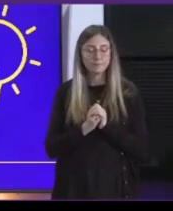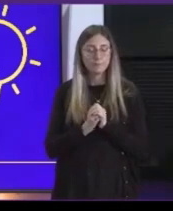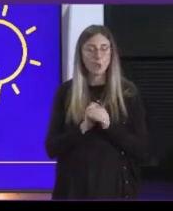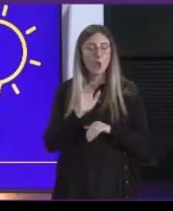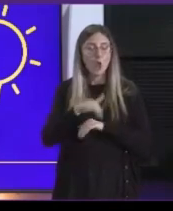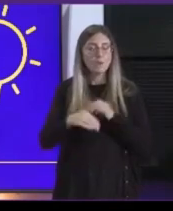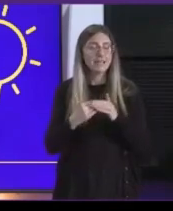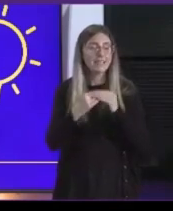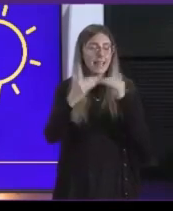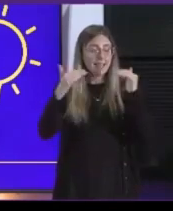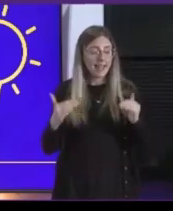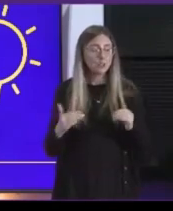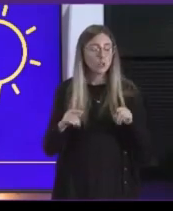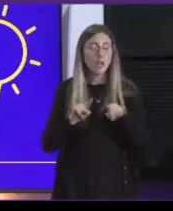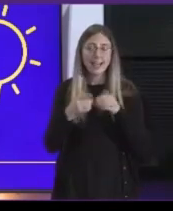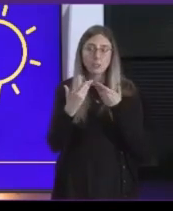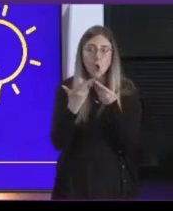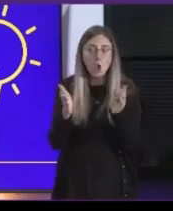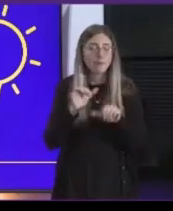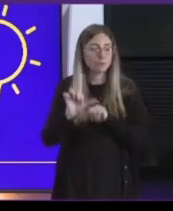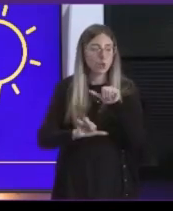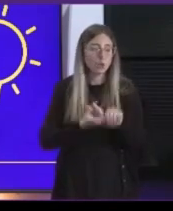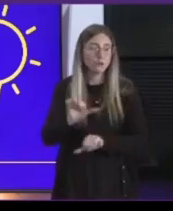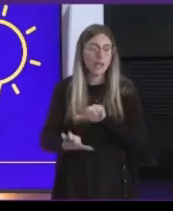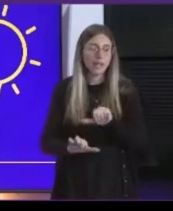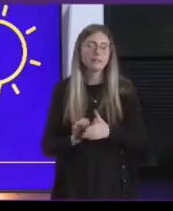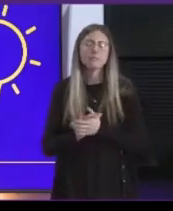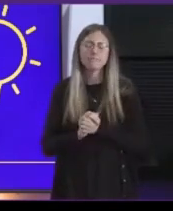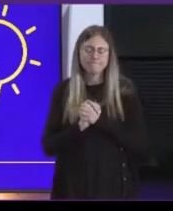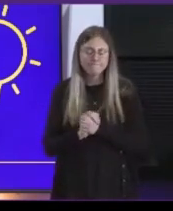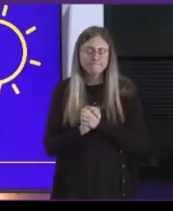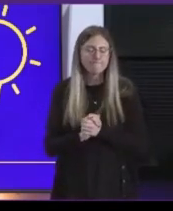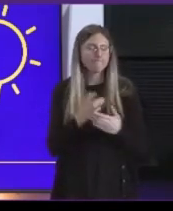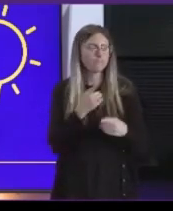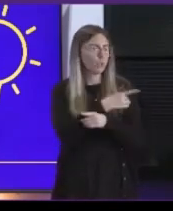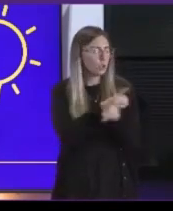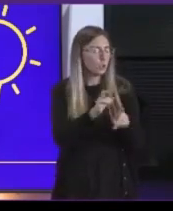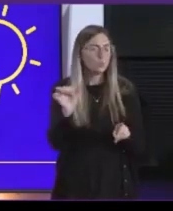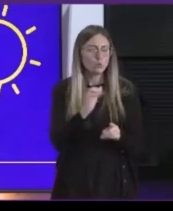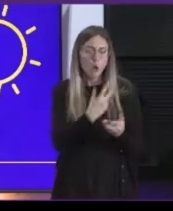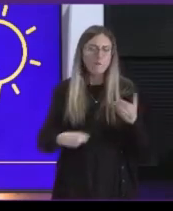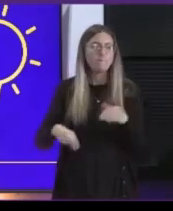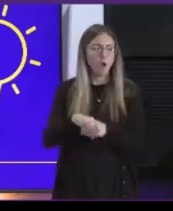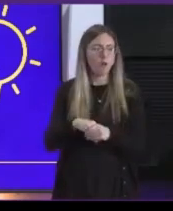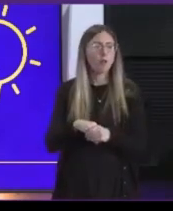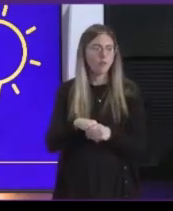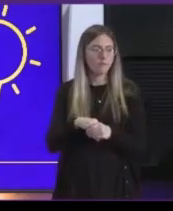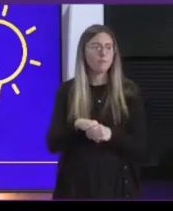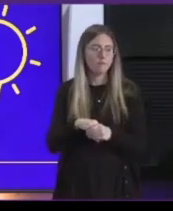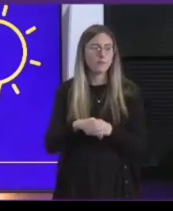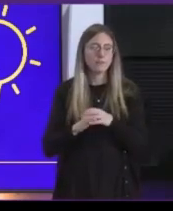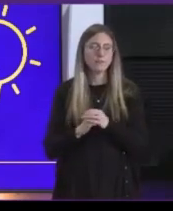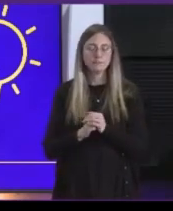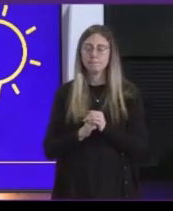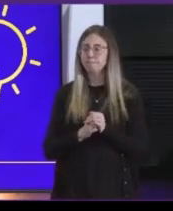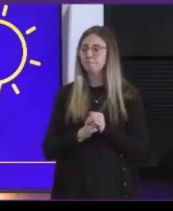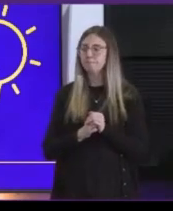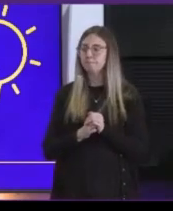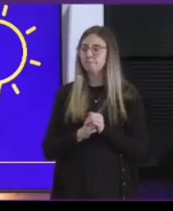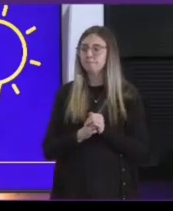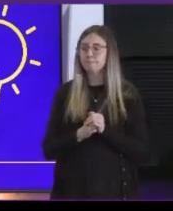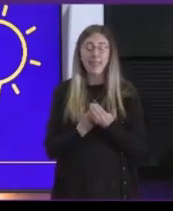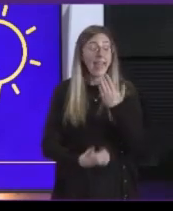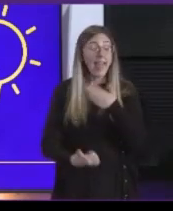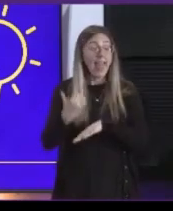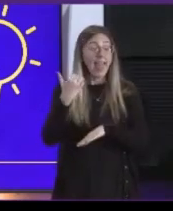the standardization and the open process, I really second that everybody should get involved, because I think